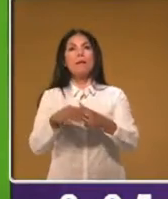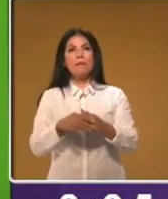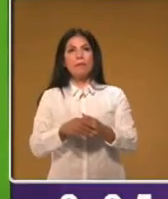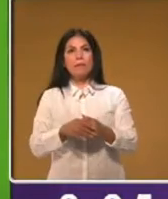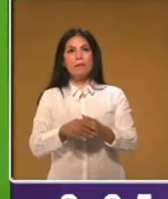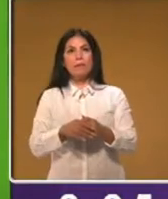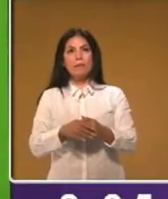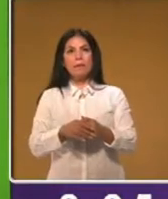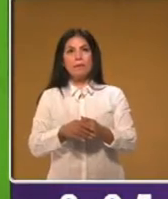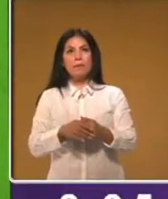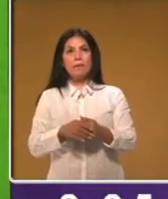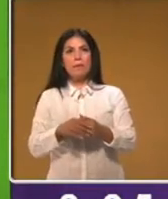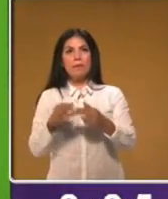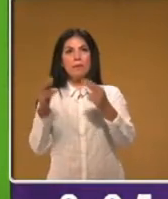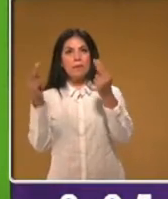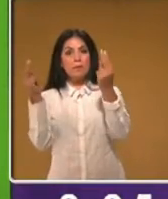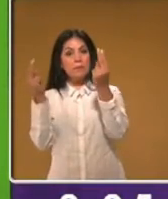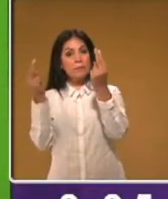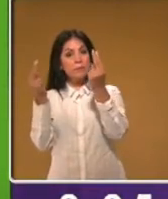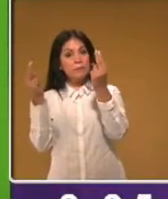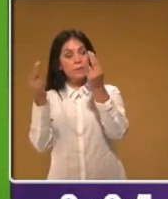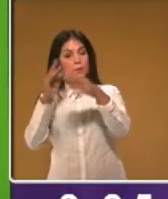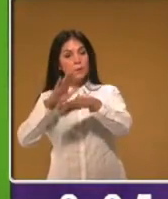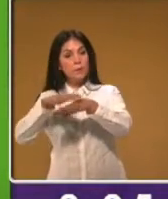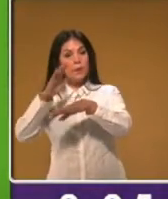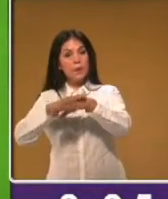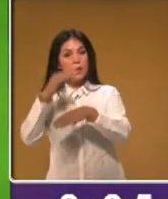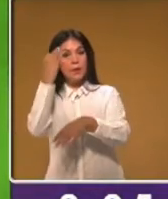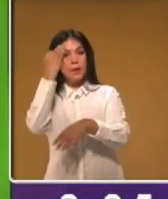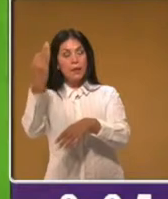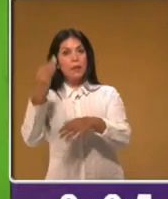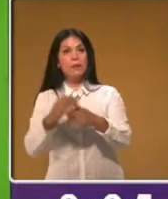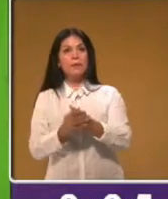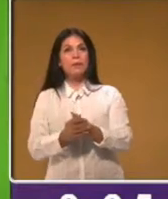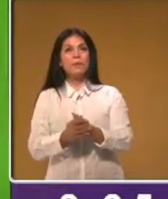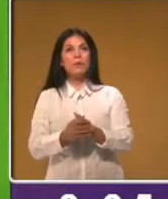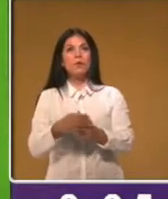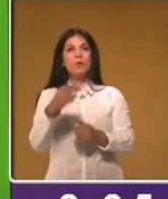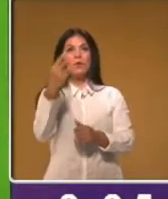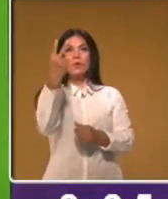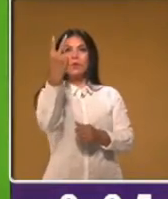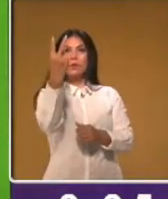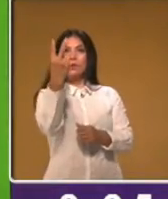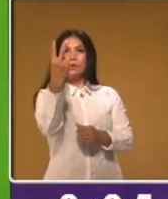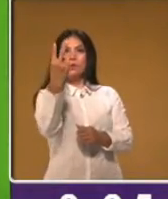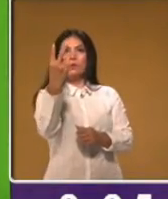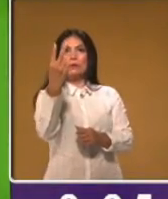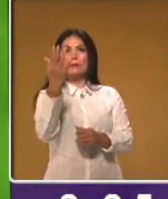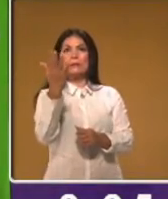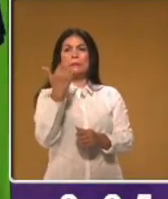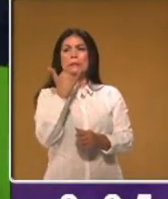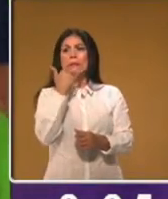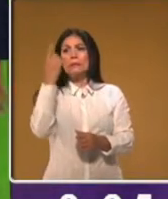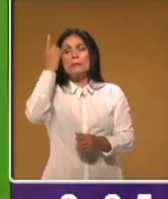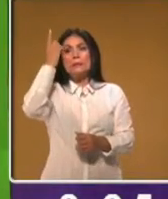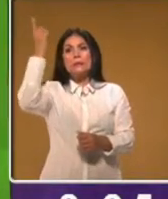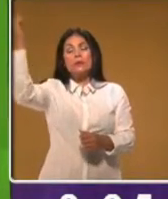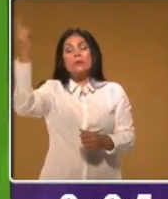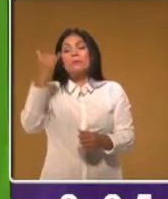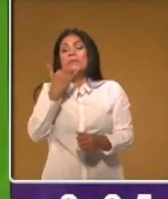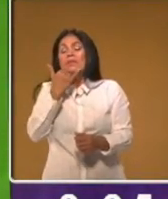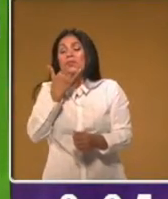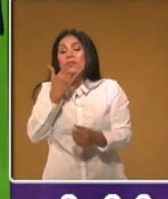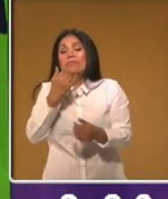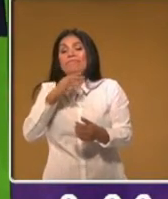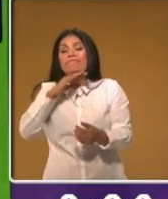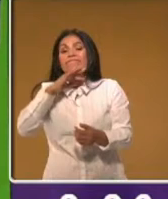the soap in the stove or in the microwave. Number two, oh my God, this fork is not clean. What